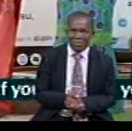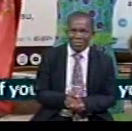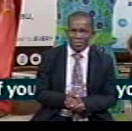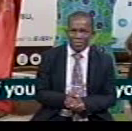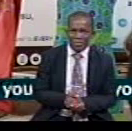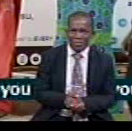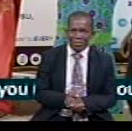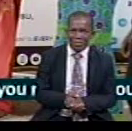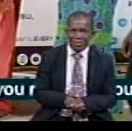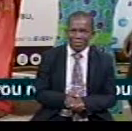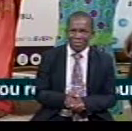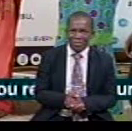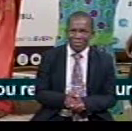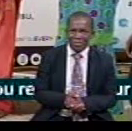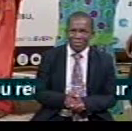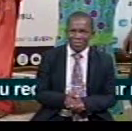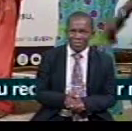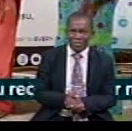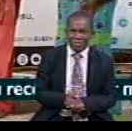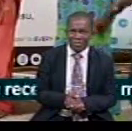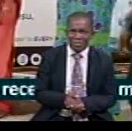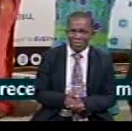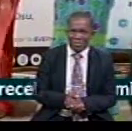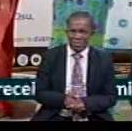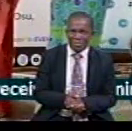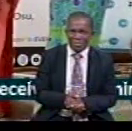dia obetumi akeka no babia